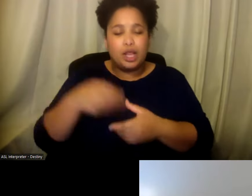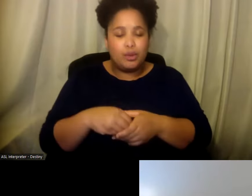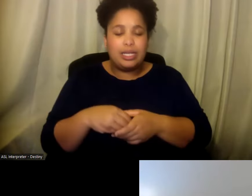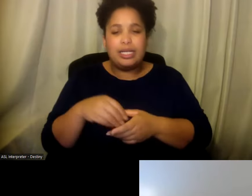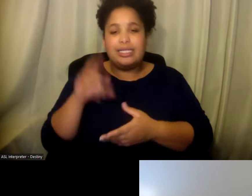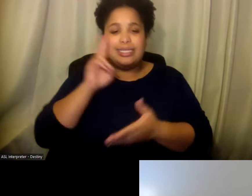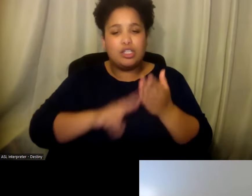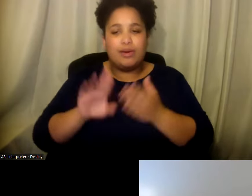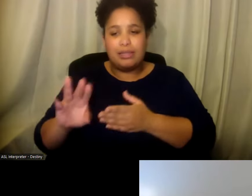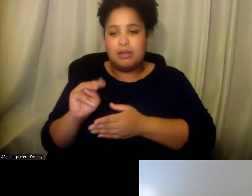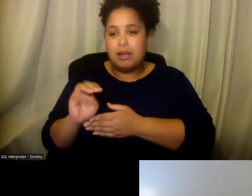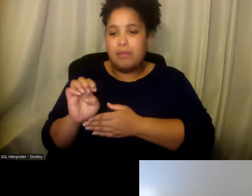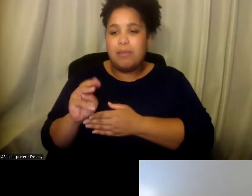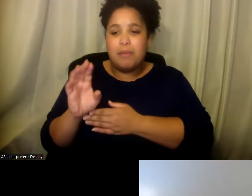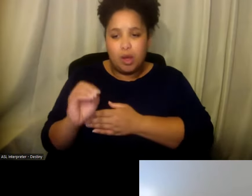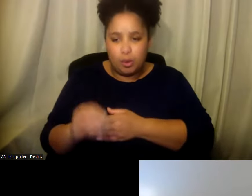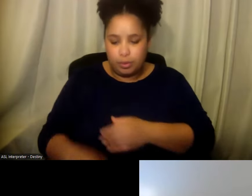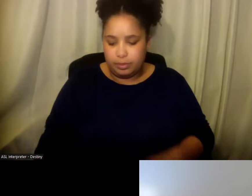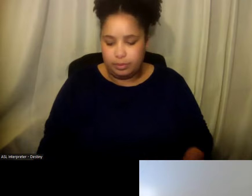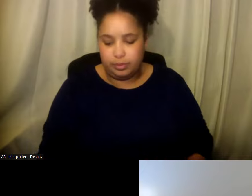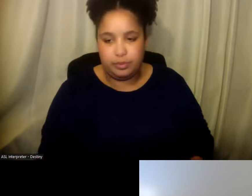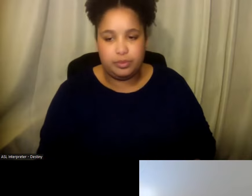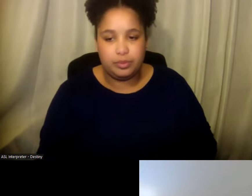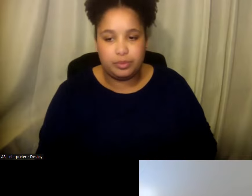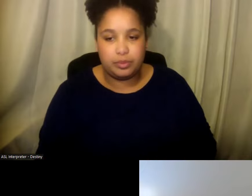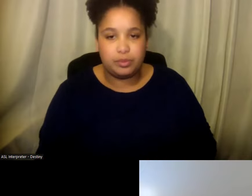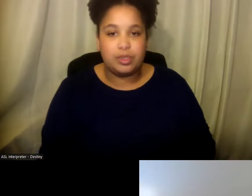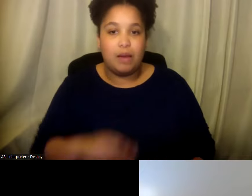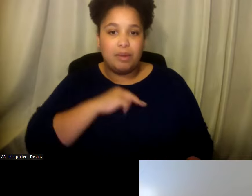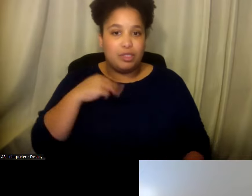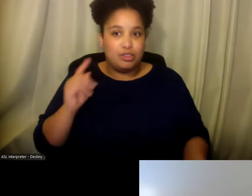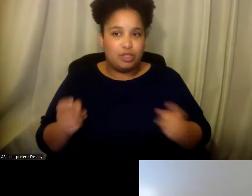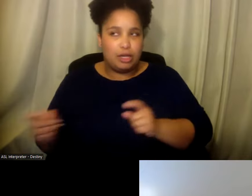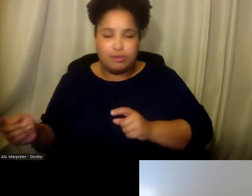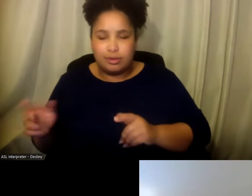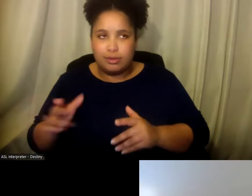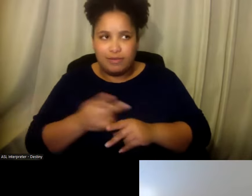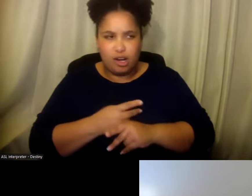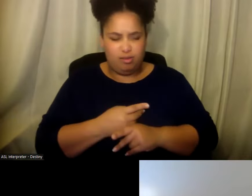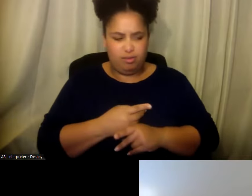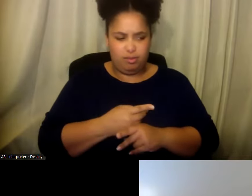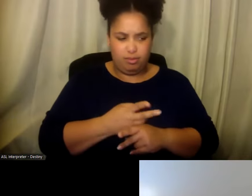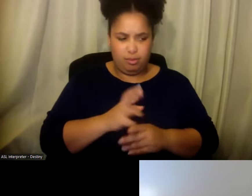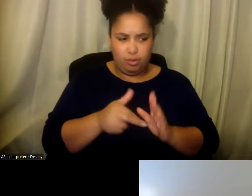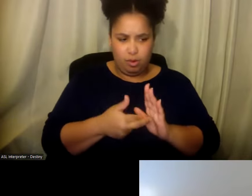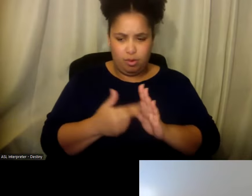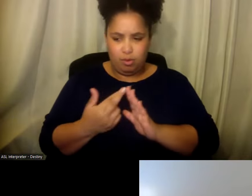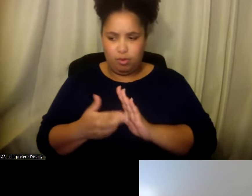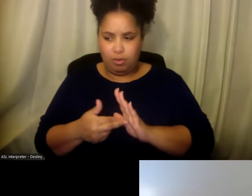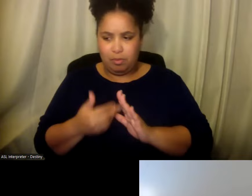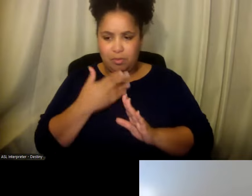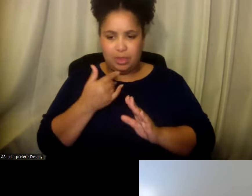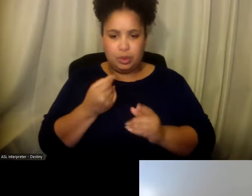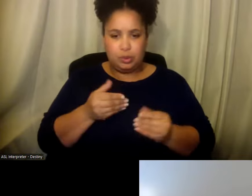for clarifying. I think, as our membership changes, we're all a little uncertain sometimes, sort of what's our role and the best way to proceed.